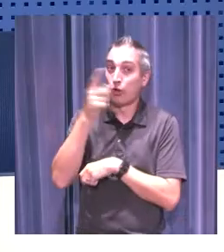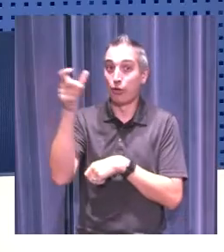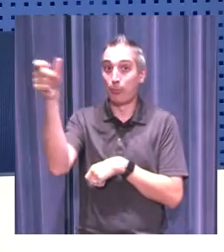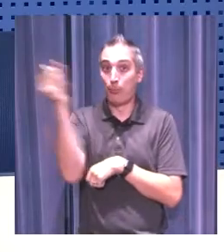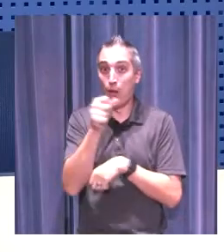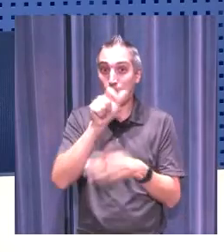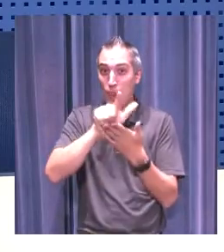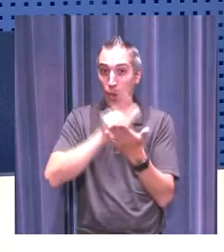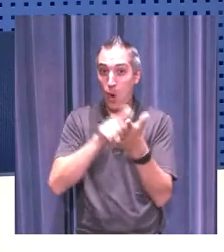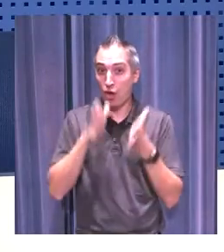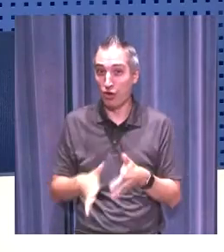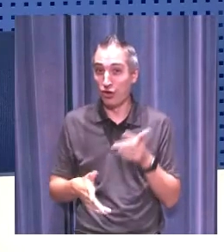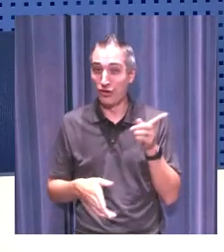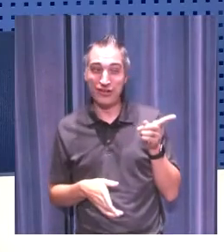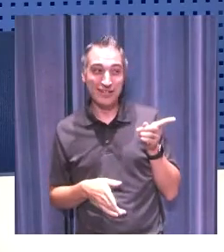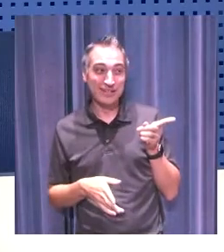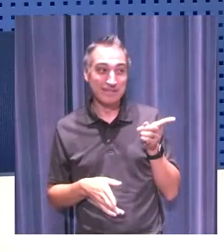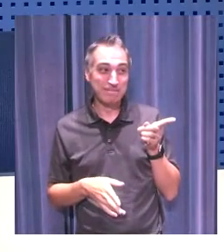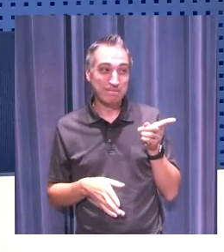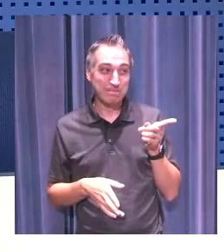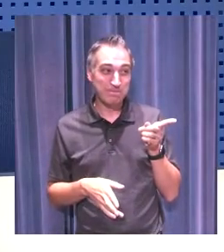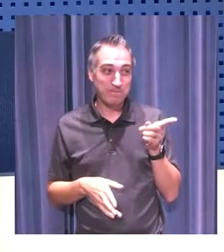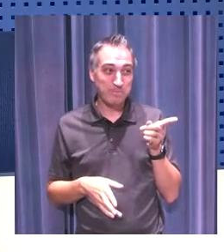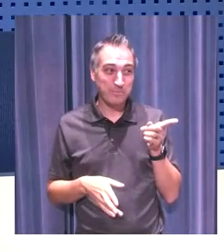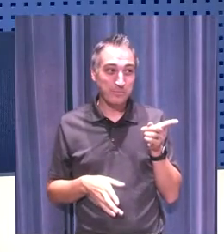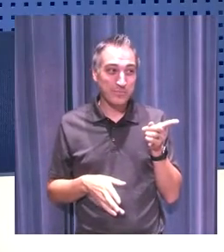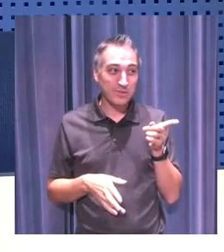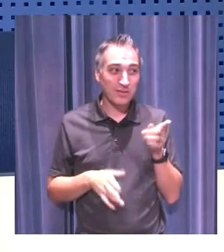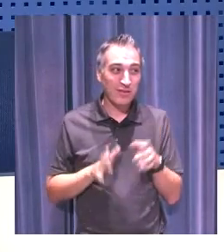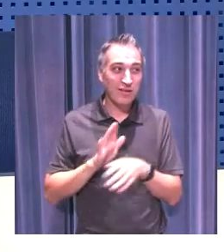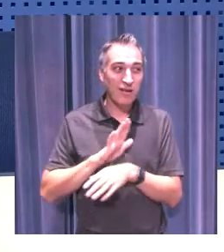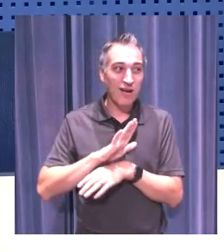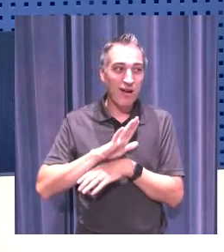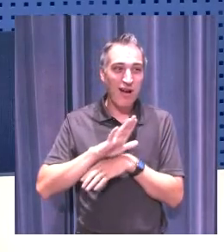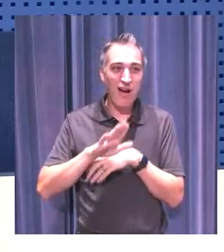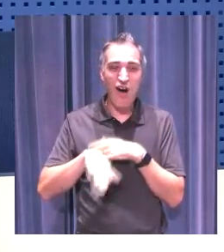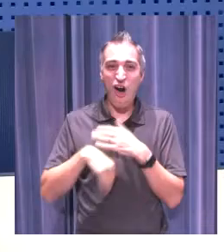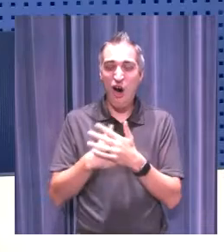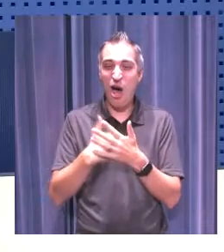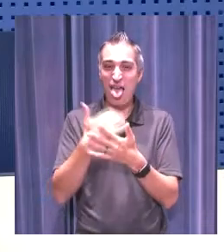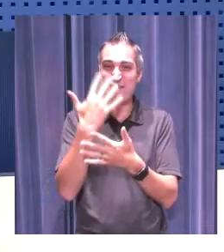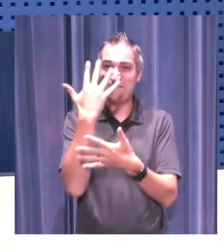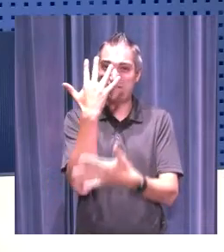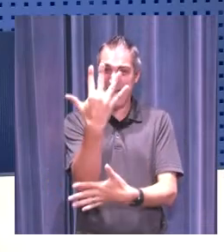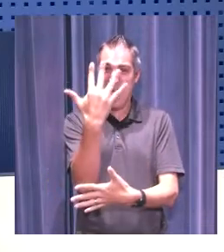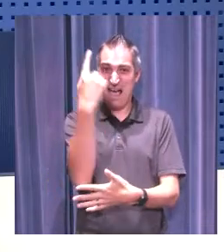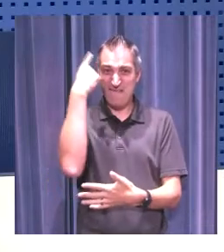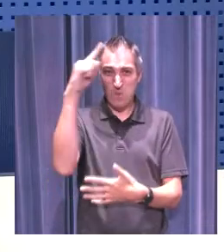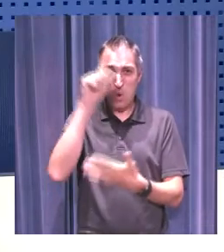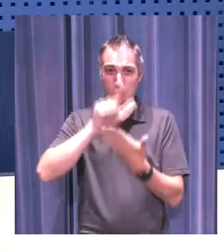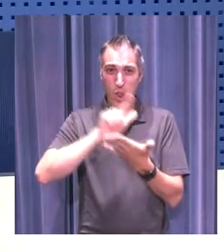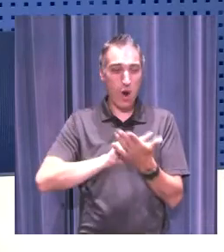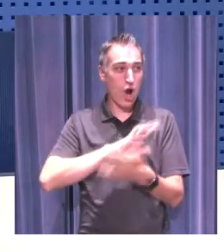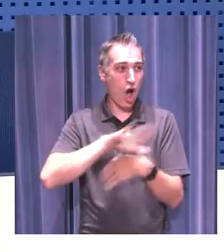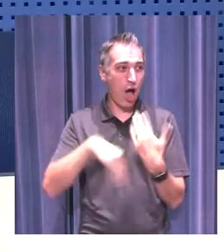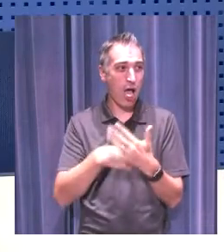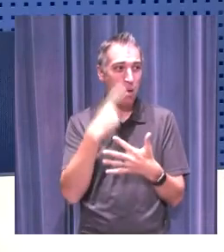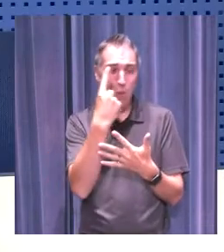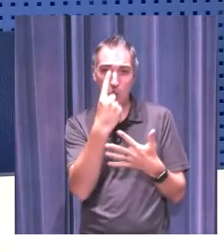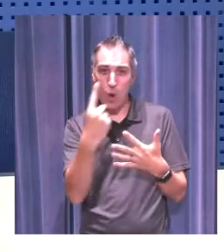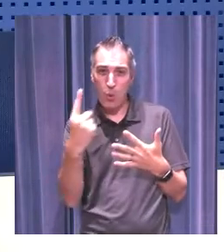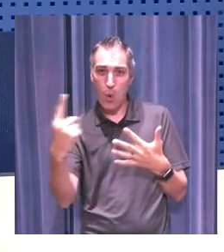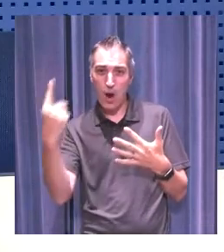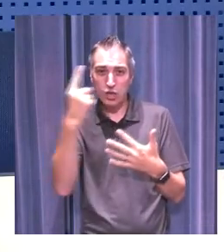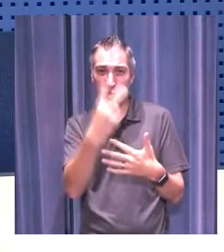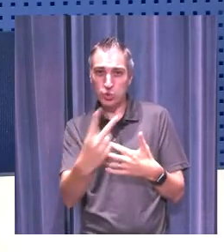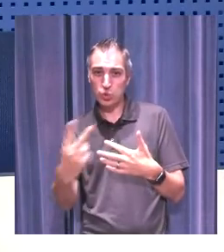in, how you all put all 5s for him, and then put all 1s and 2s for the